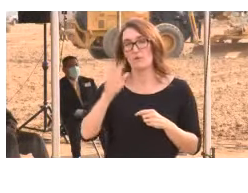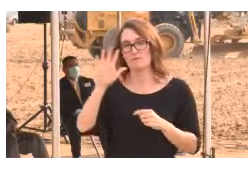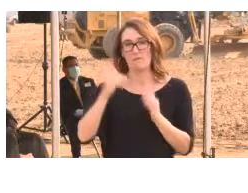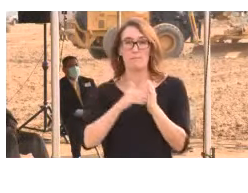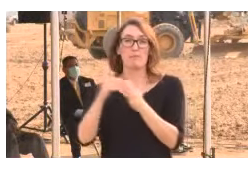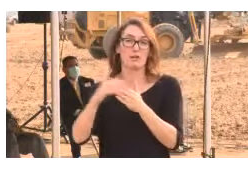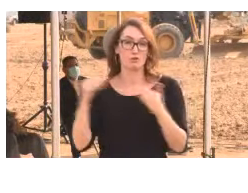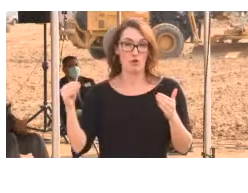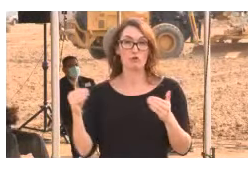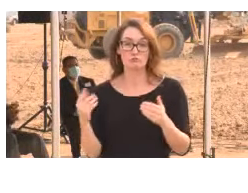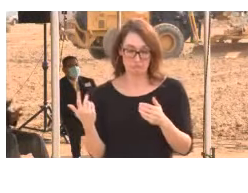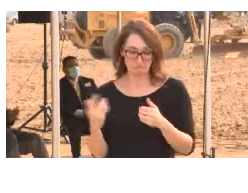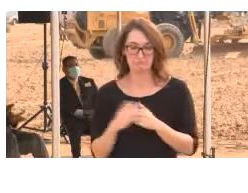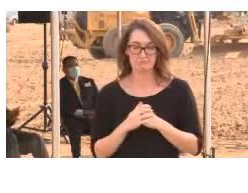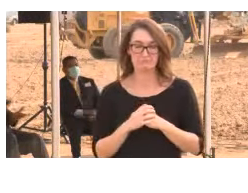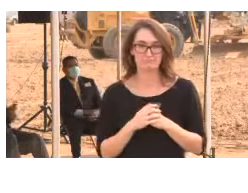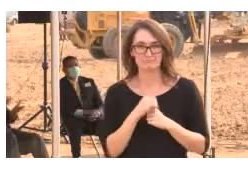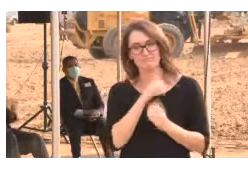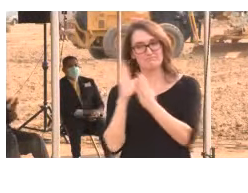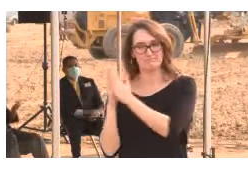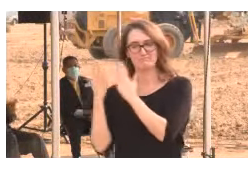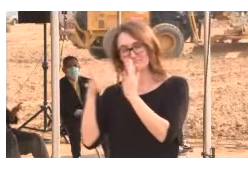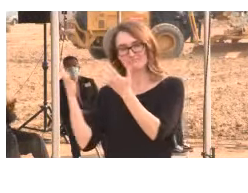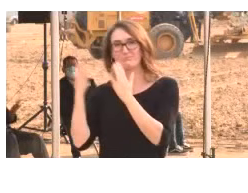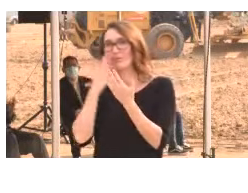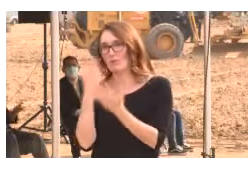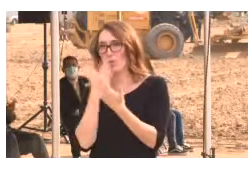million. Thanks to the efforts,